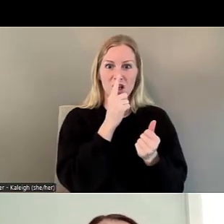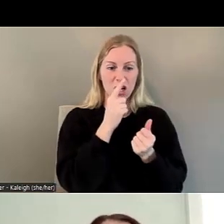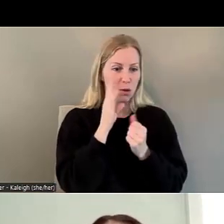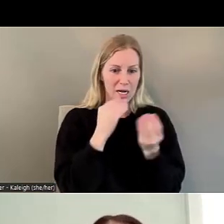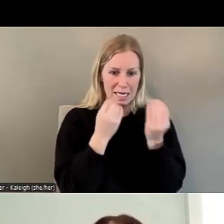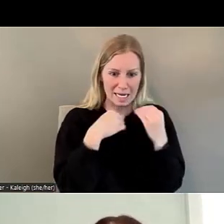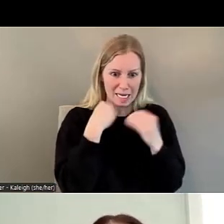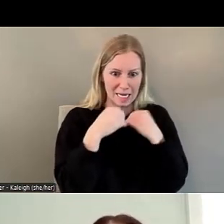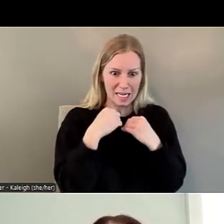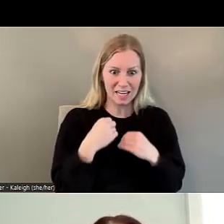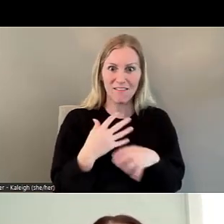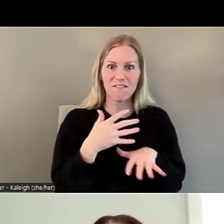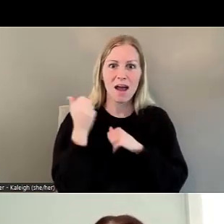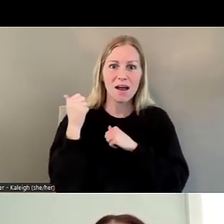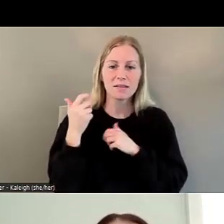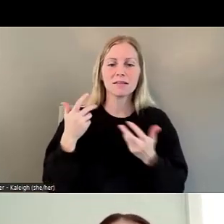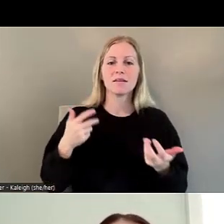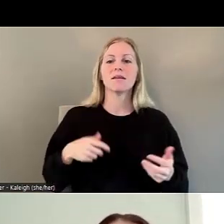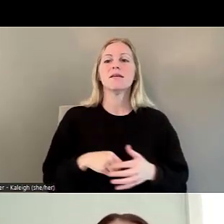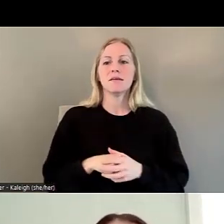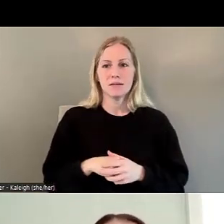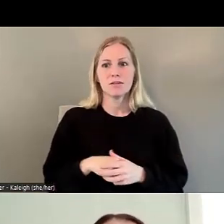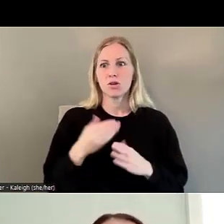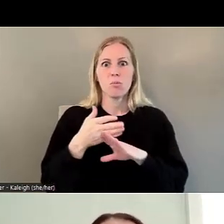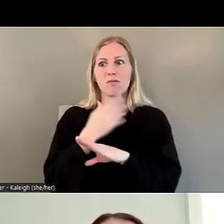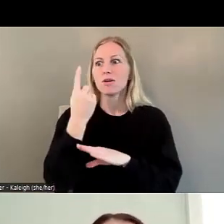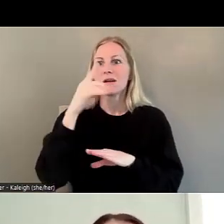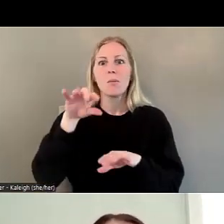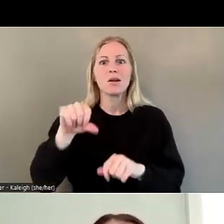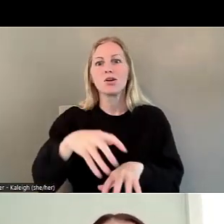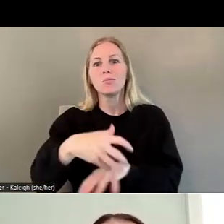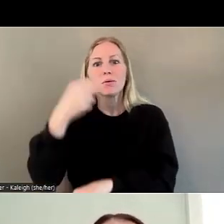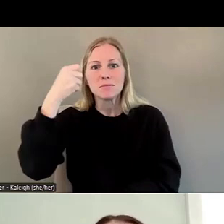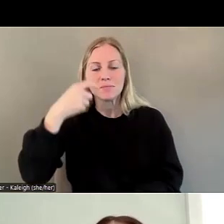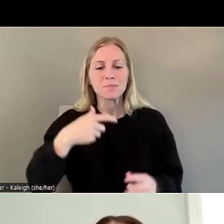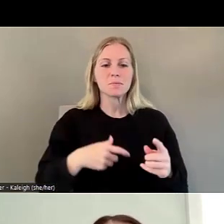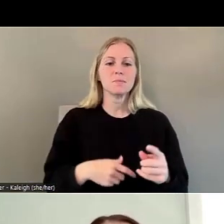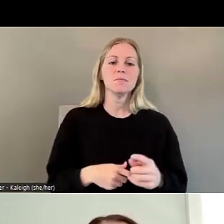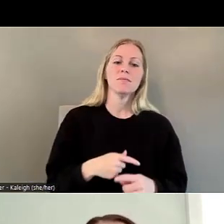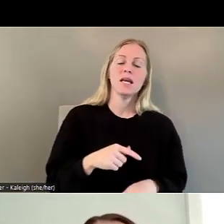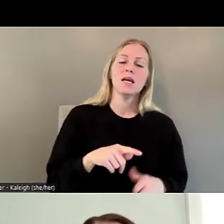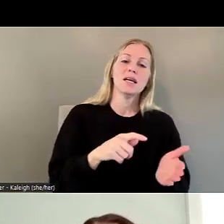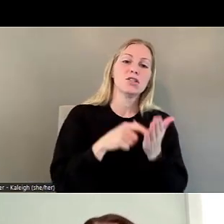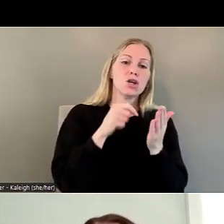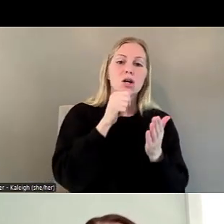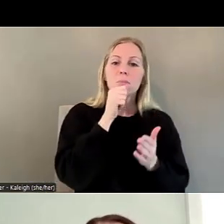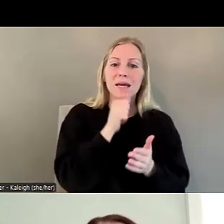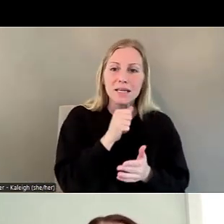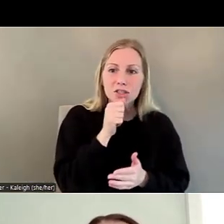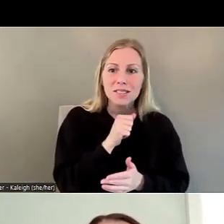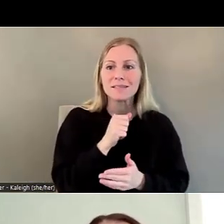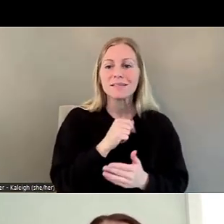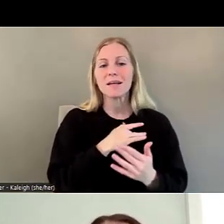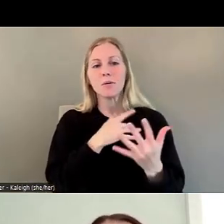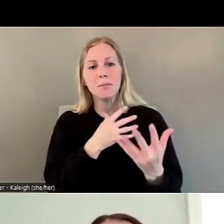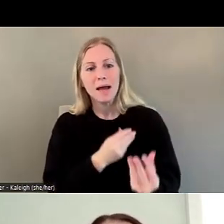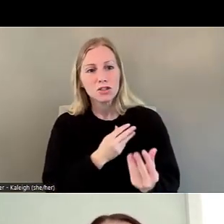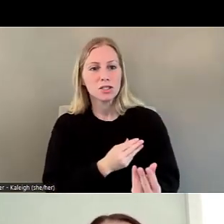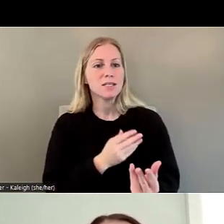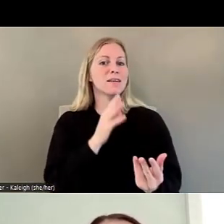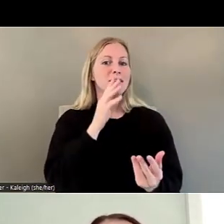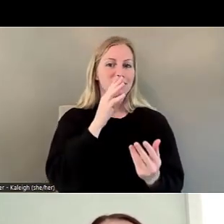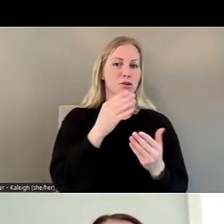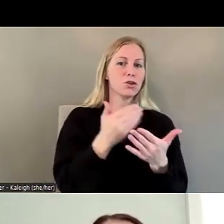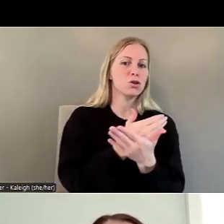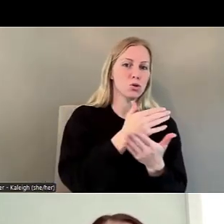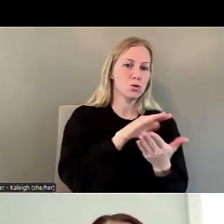school. It was slow, but it was absolutely progress. It took patience and compassion on the part of his team. However,